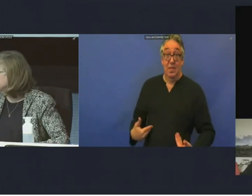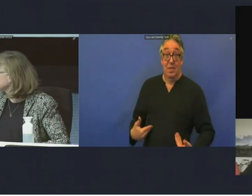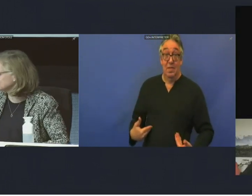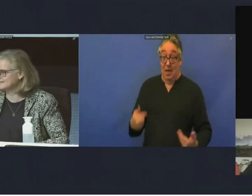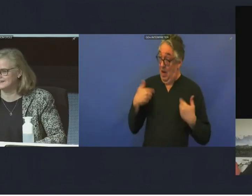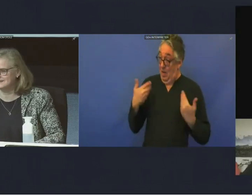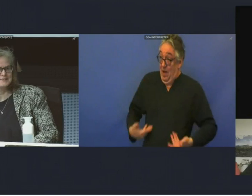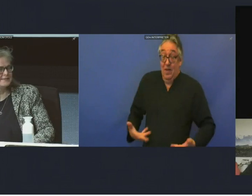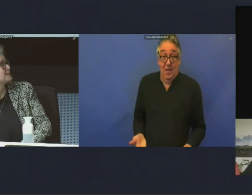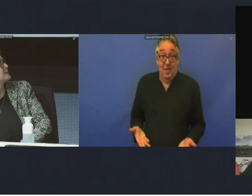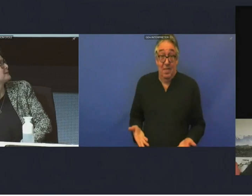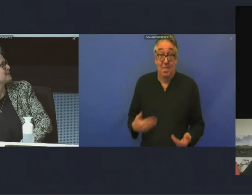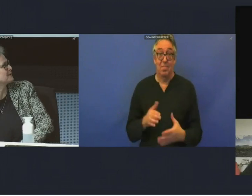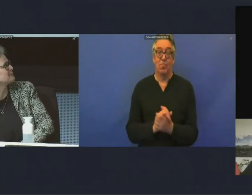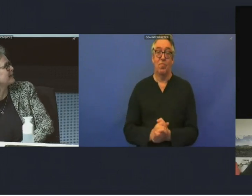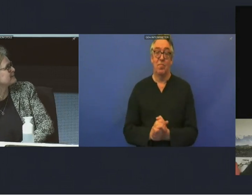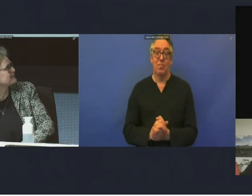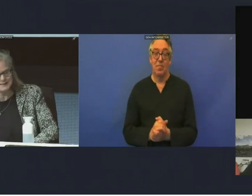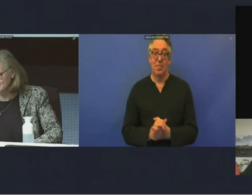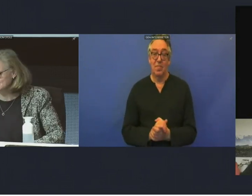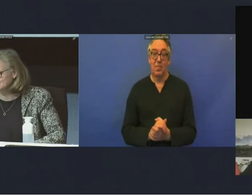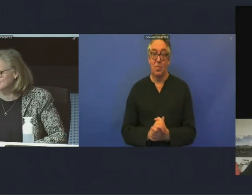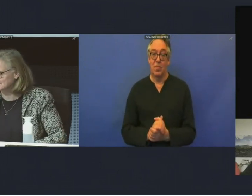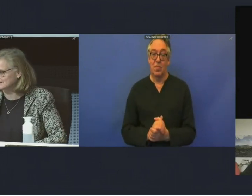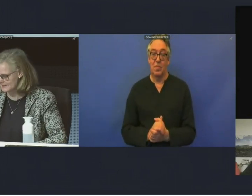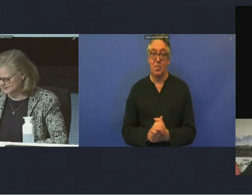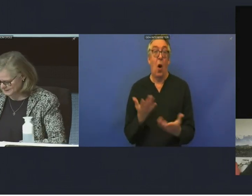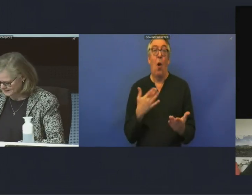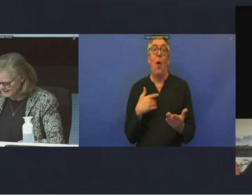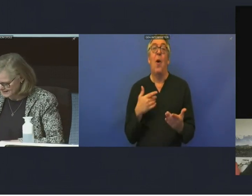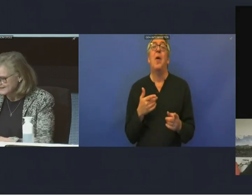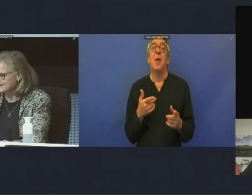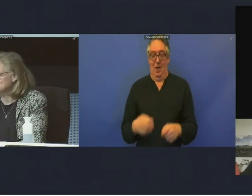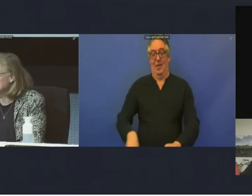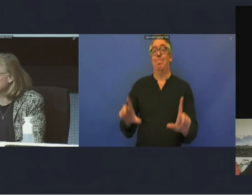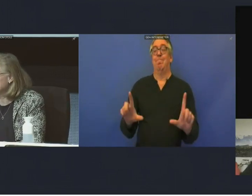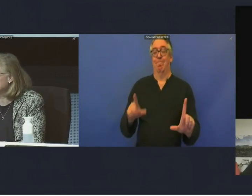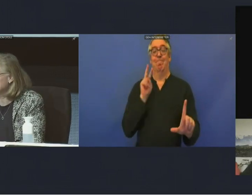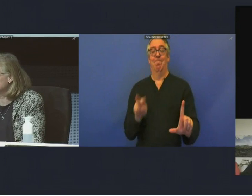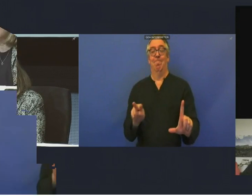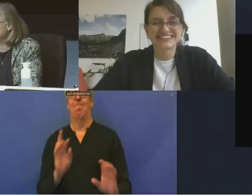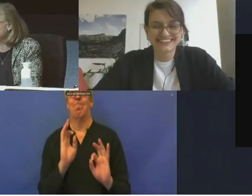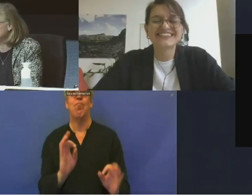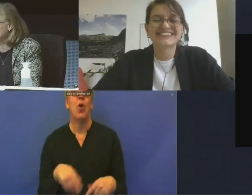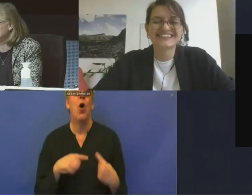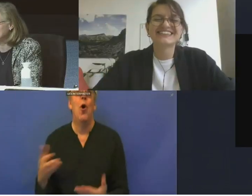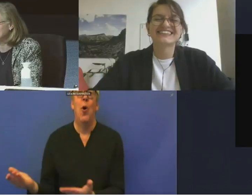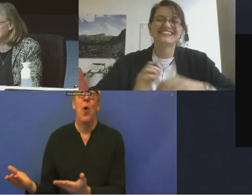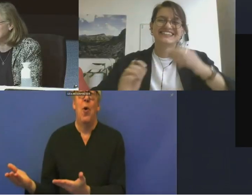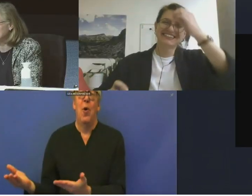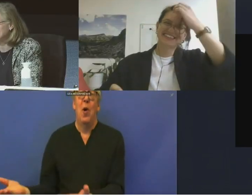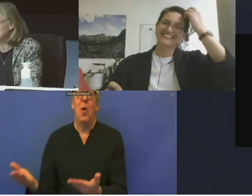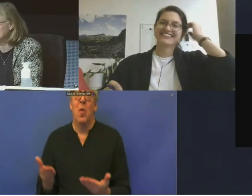Excellent, excellent. So you're on the back, so I can't see. Yeah, there you are. Welcome to our community, and